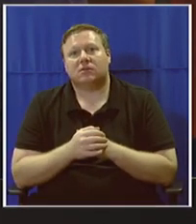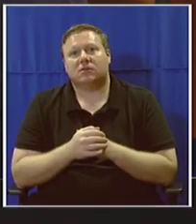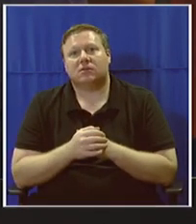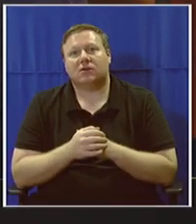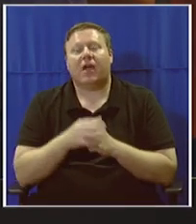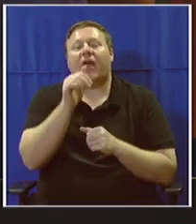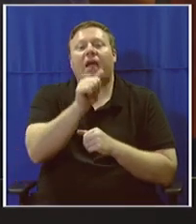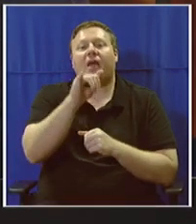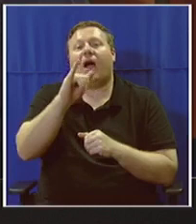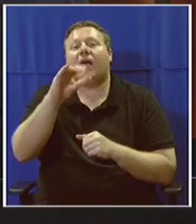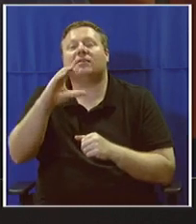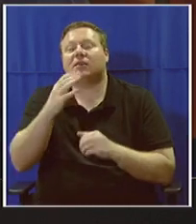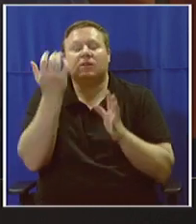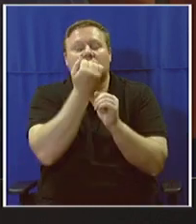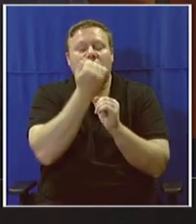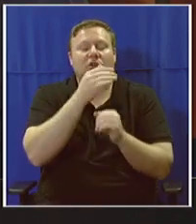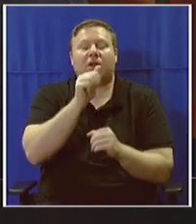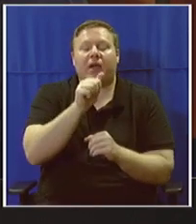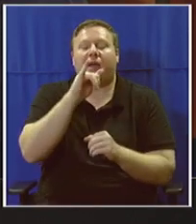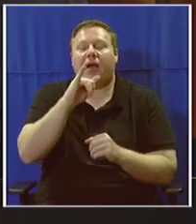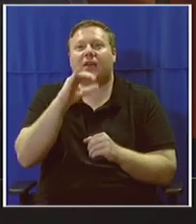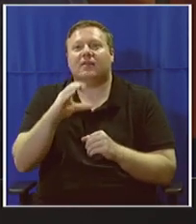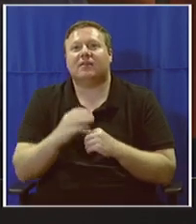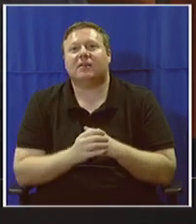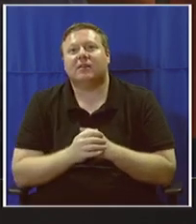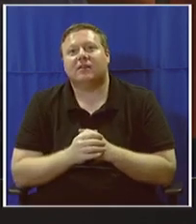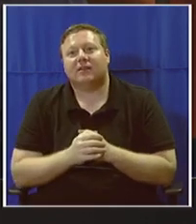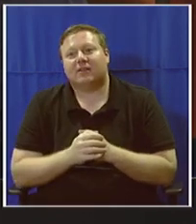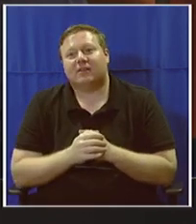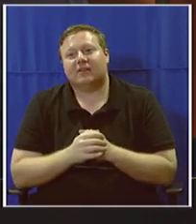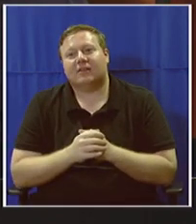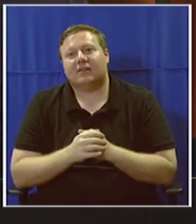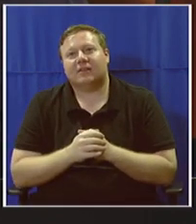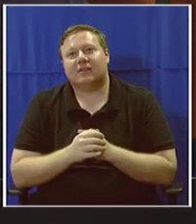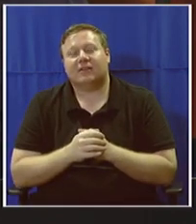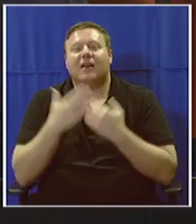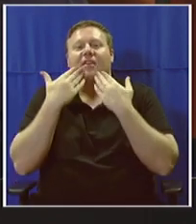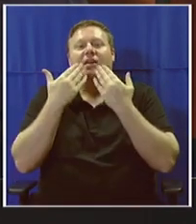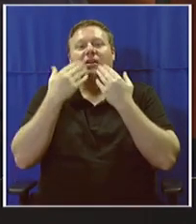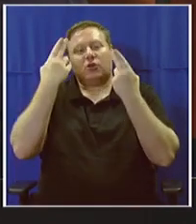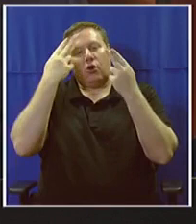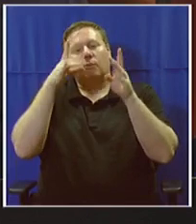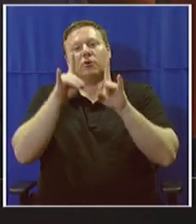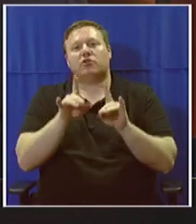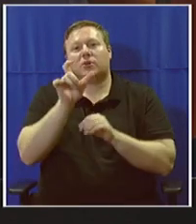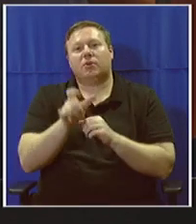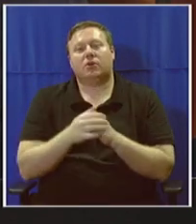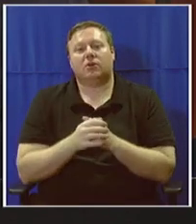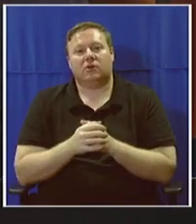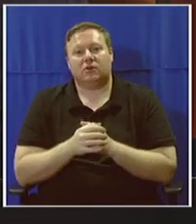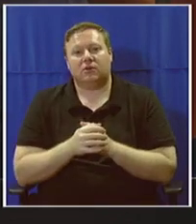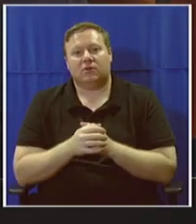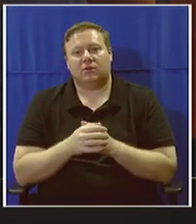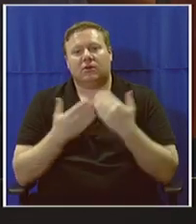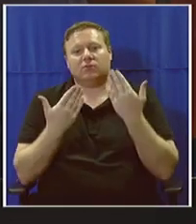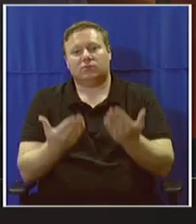AIC. Oh, I'm thinking about elections. Thank you very much, Honorable Chairperson. I hereby move without notice